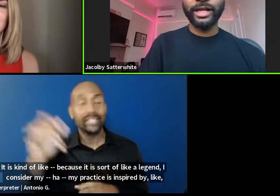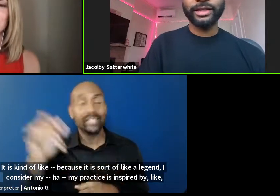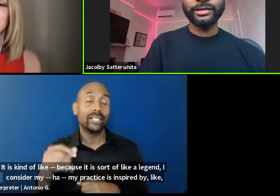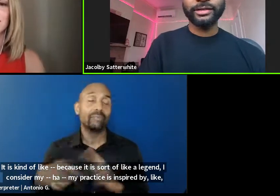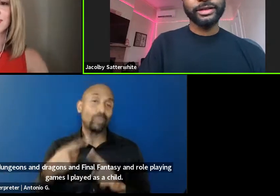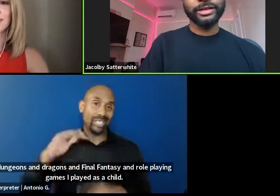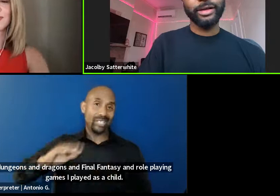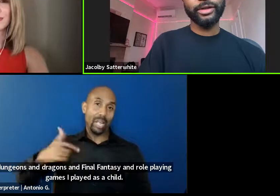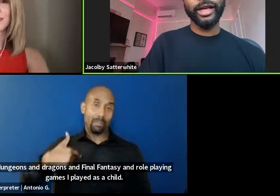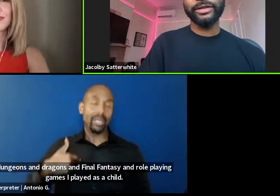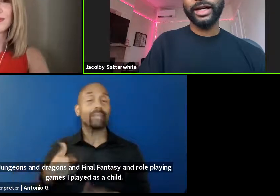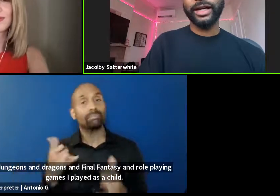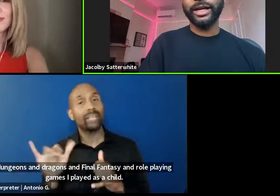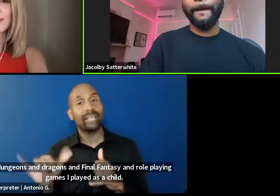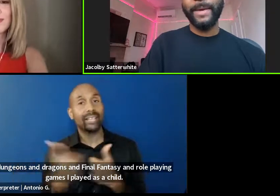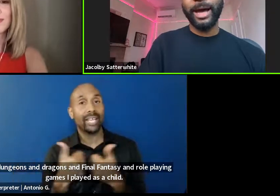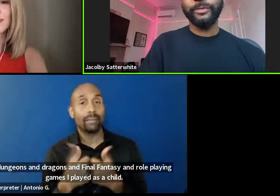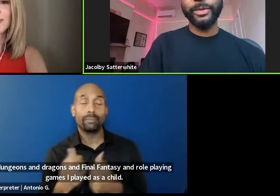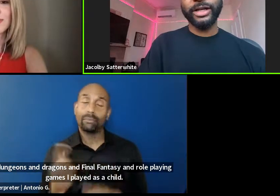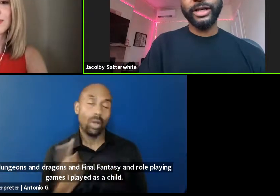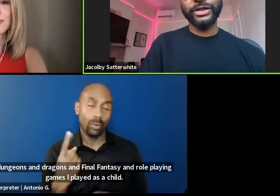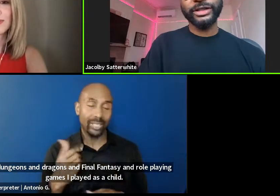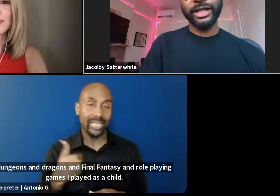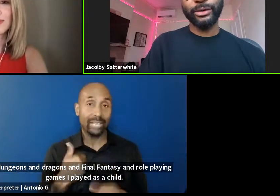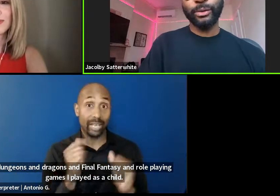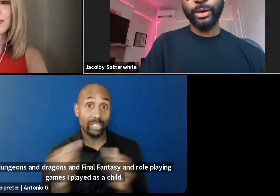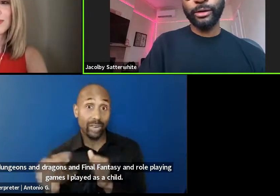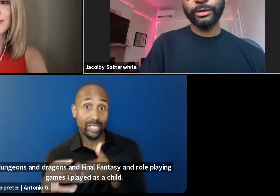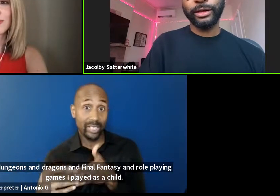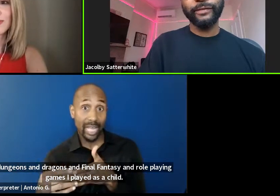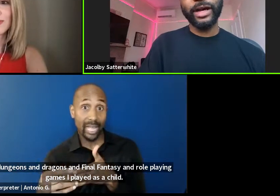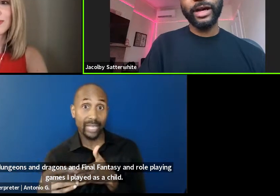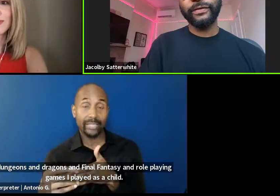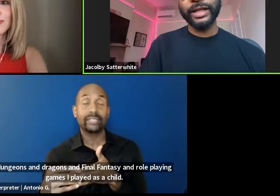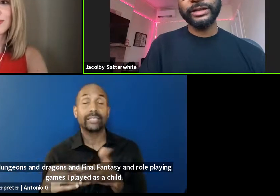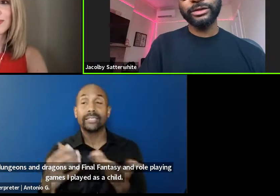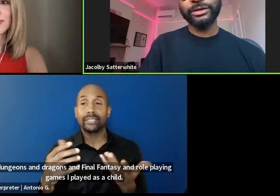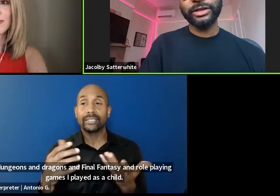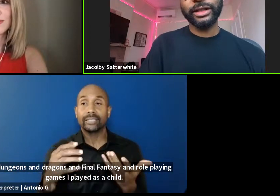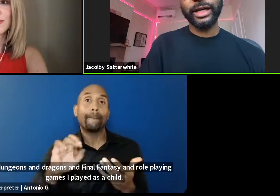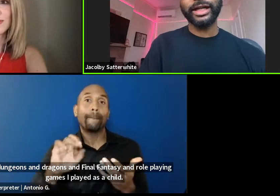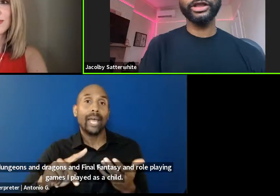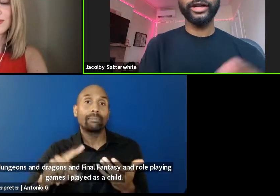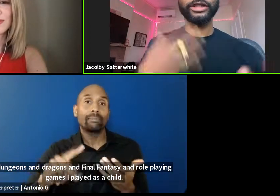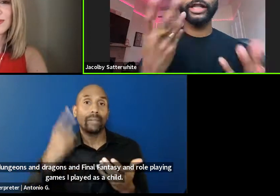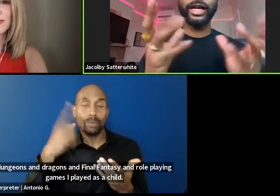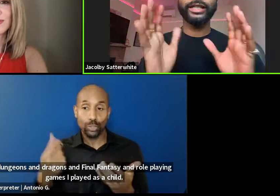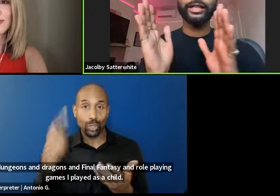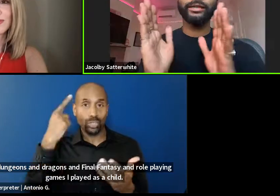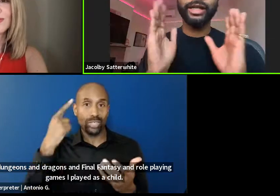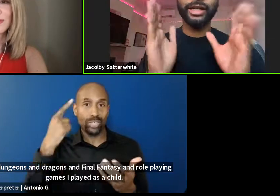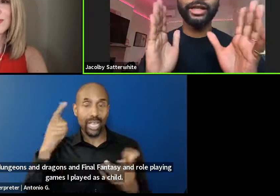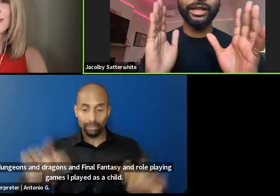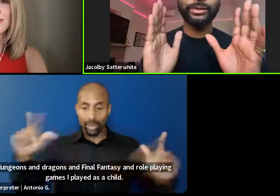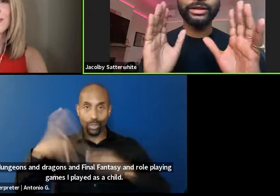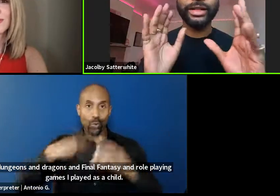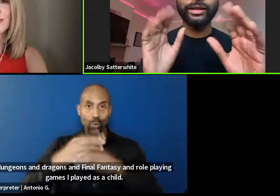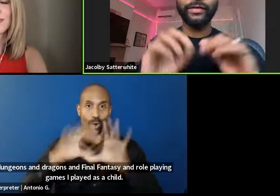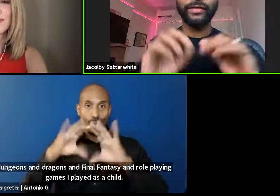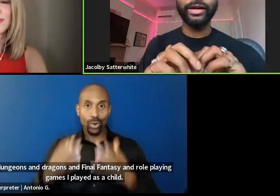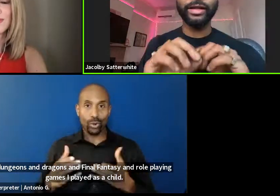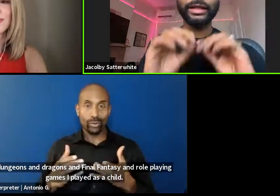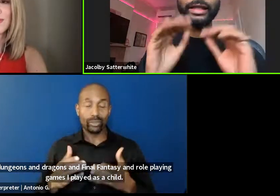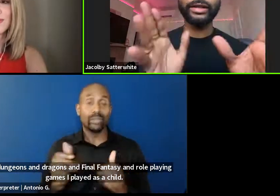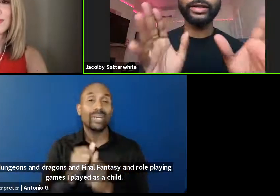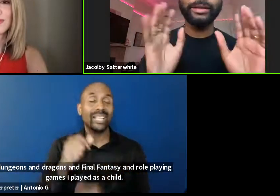strategy guide that would have like a map for me to understand the world. Like in Final Fantasy, you get like a strategy guide. And in the beginning, there was this